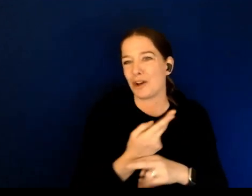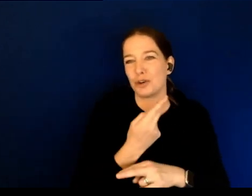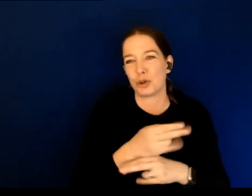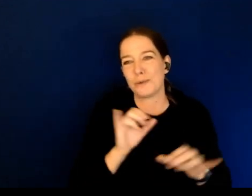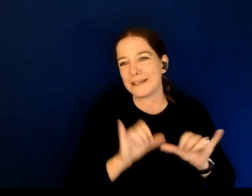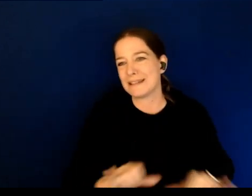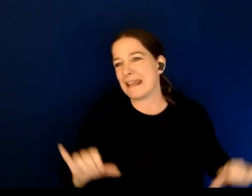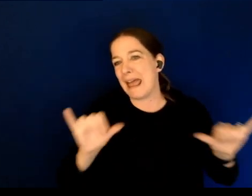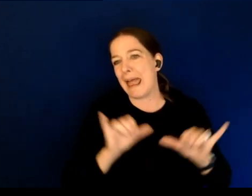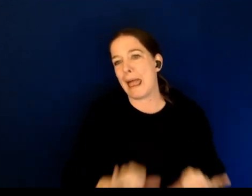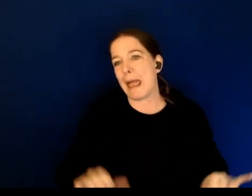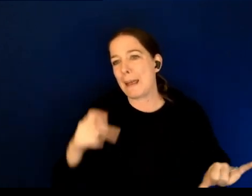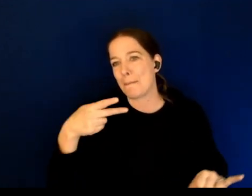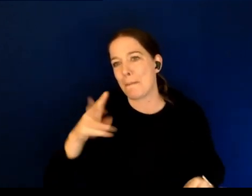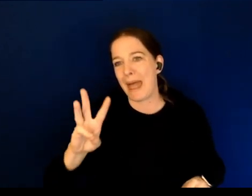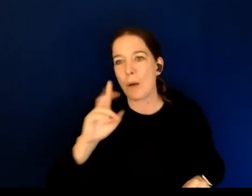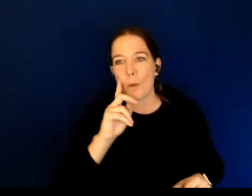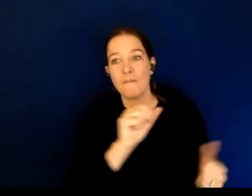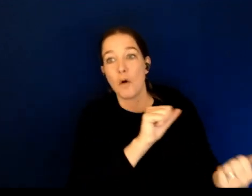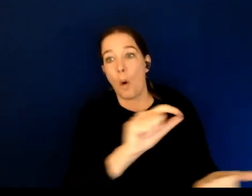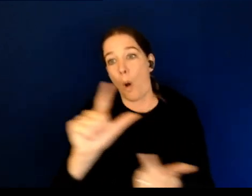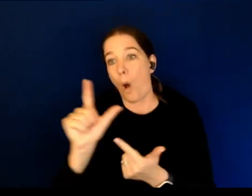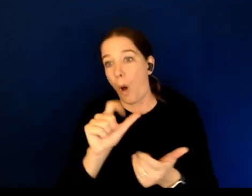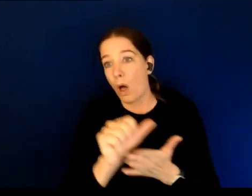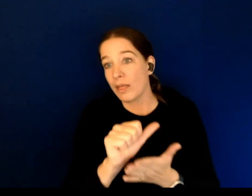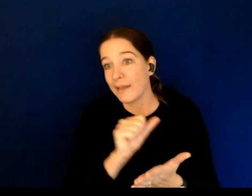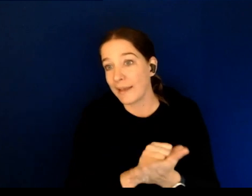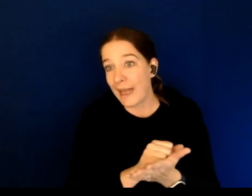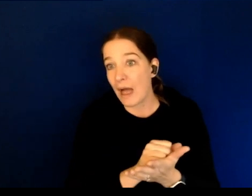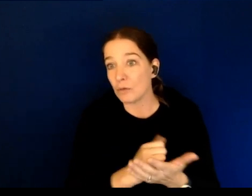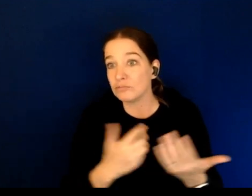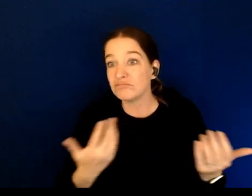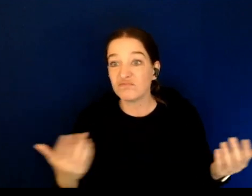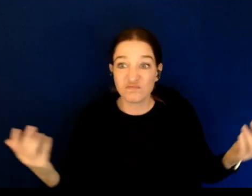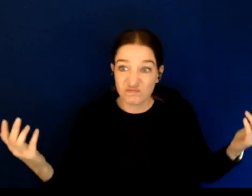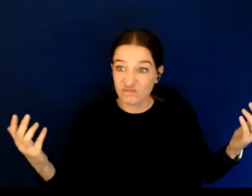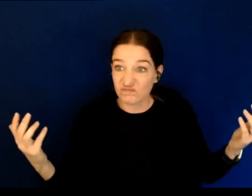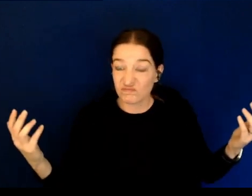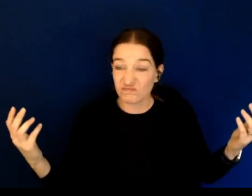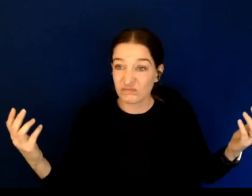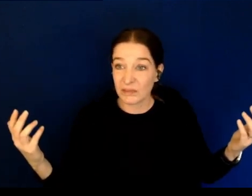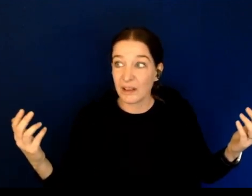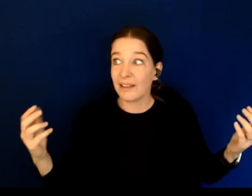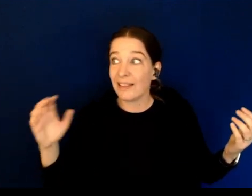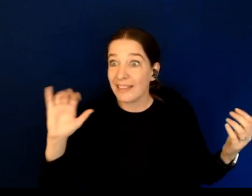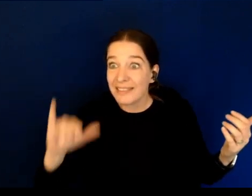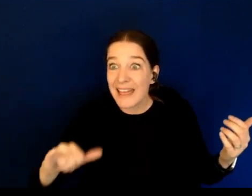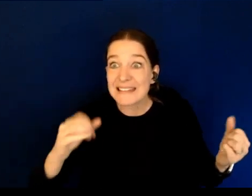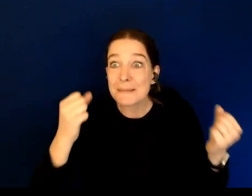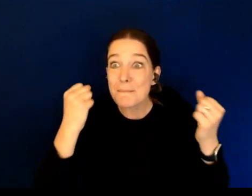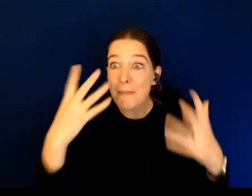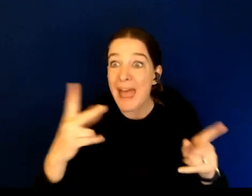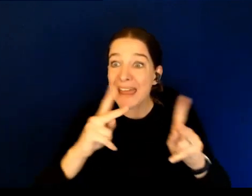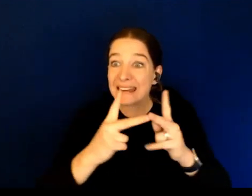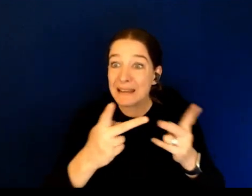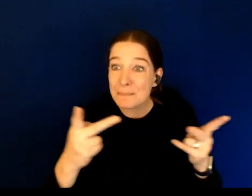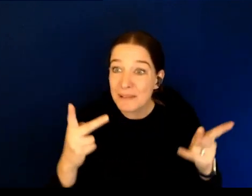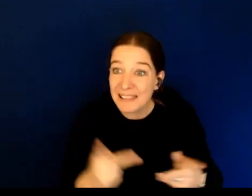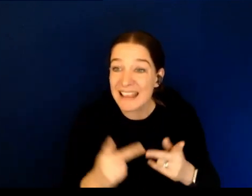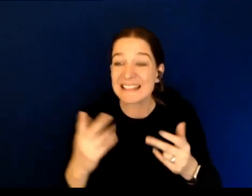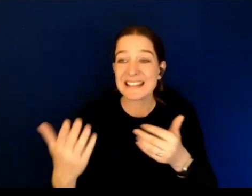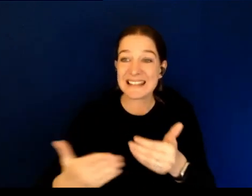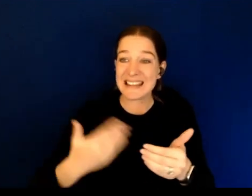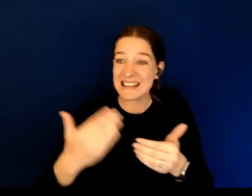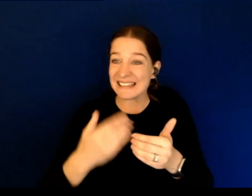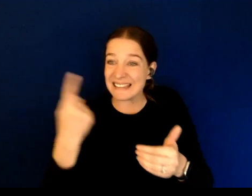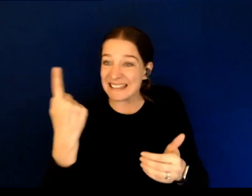password in all accounts, which, you know, in a way is equal to having hundreds of points of failure.